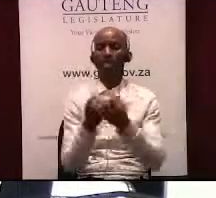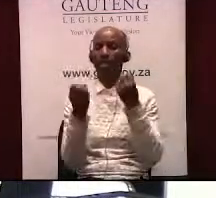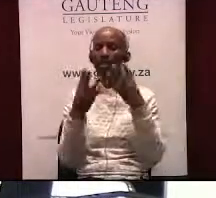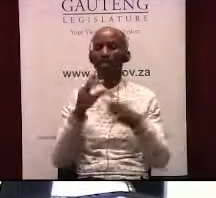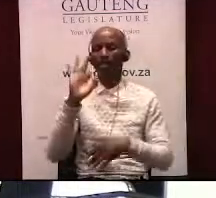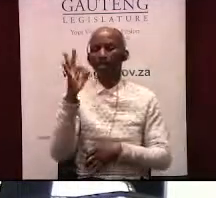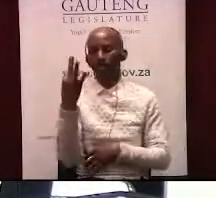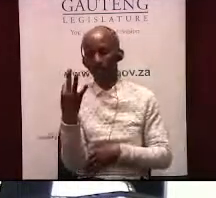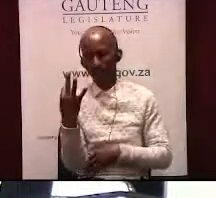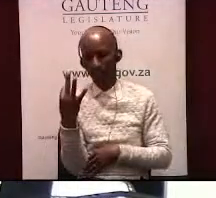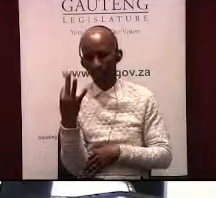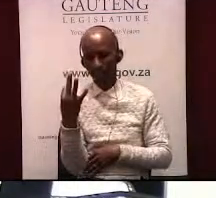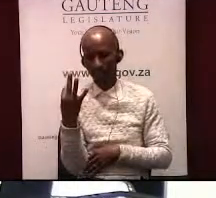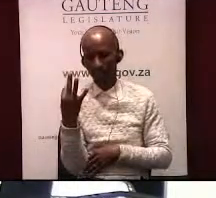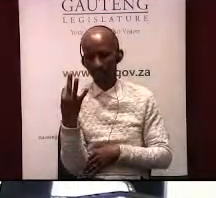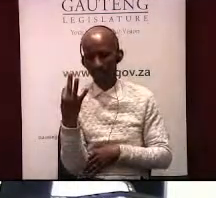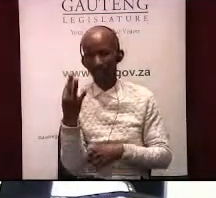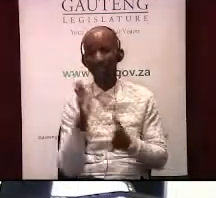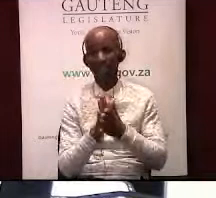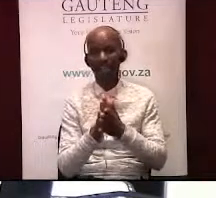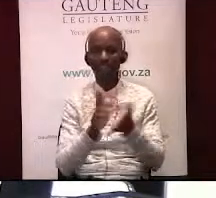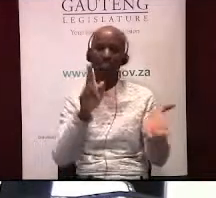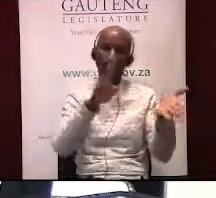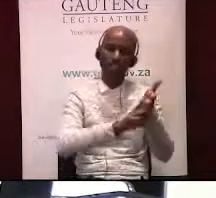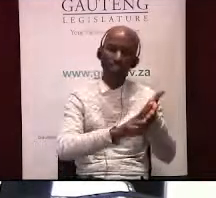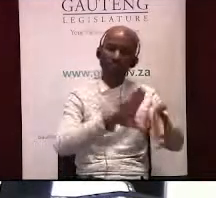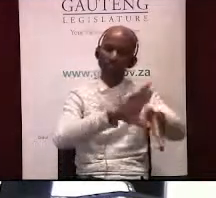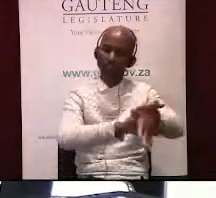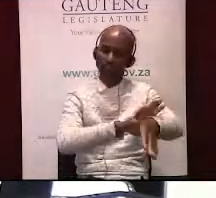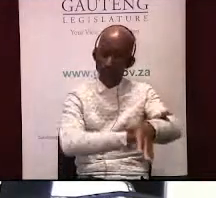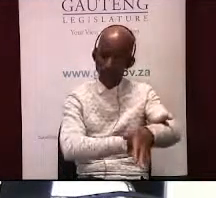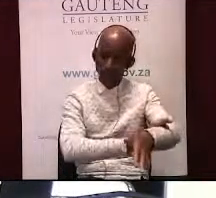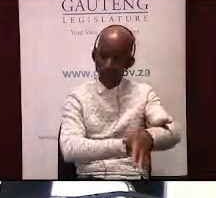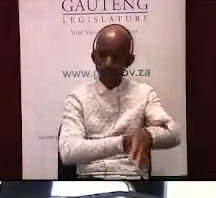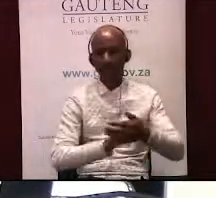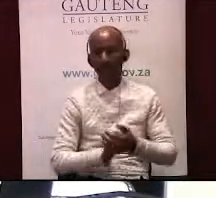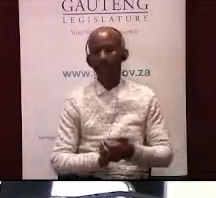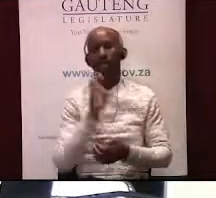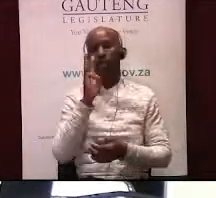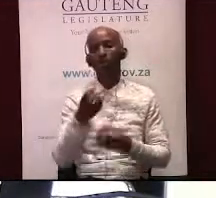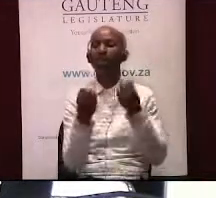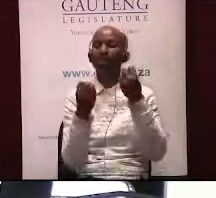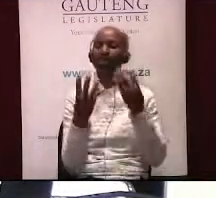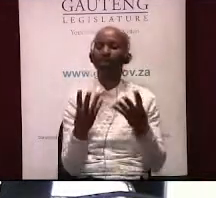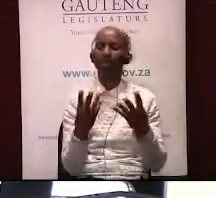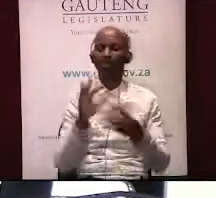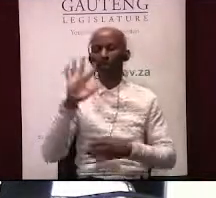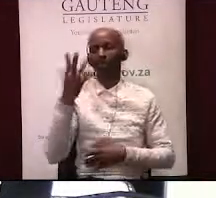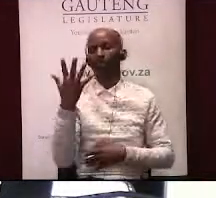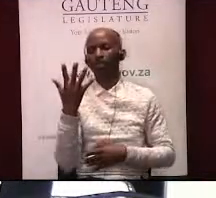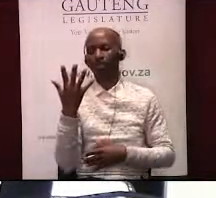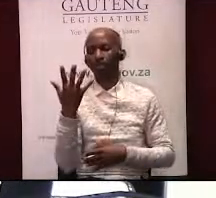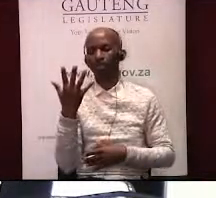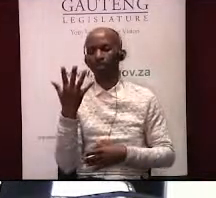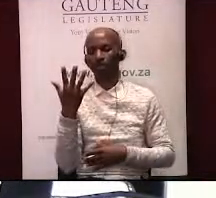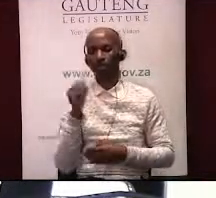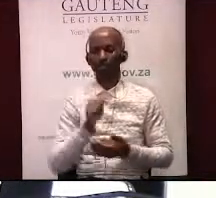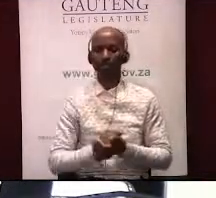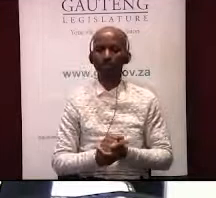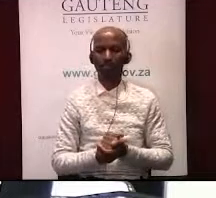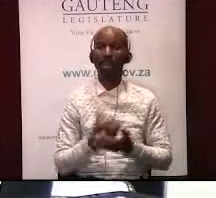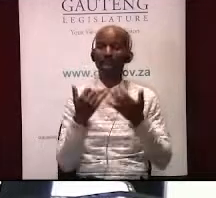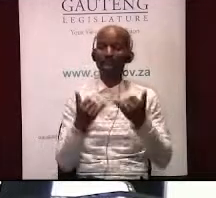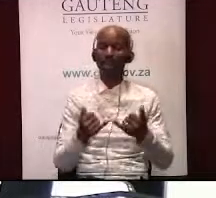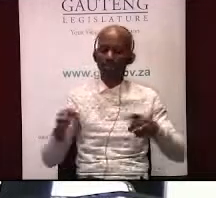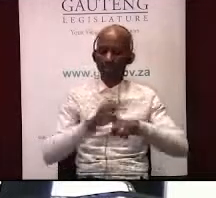number 3, and Tshivenda and Tshisonga will be on channel number 5.